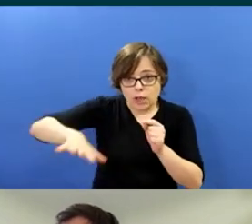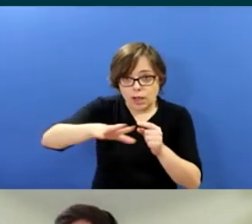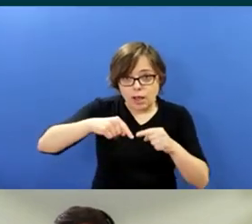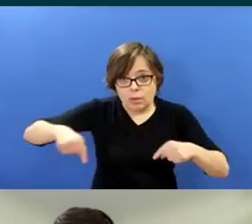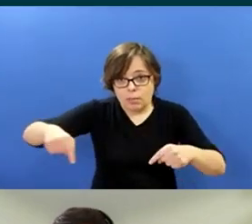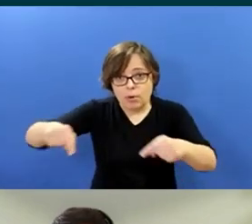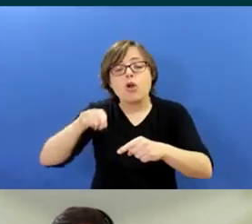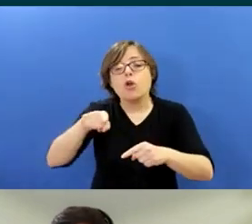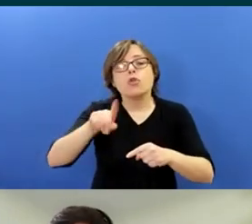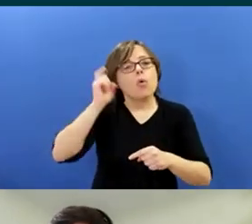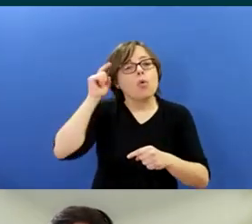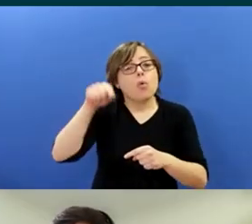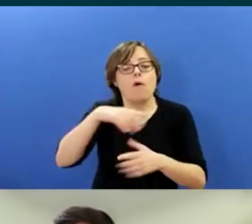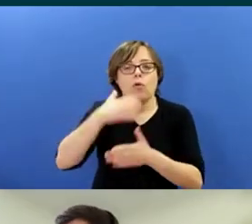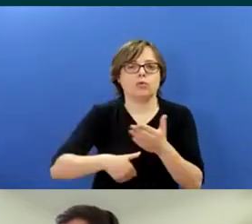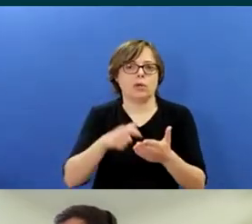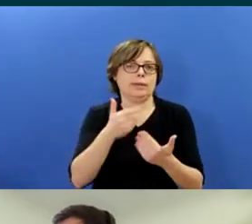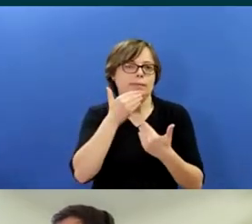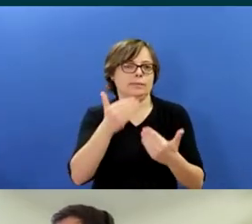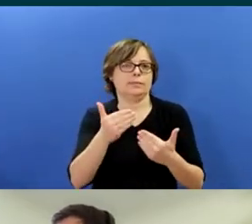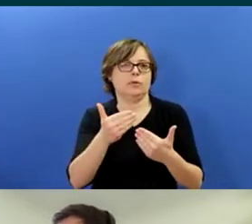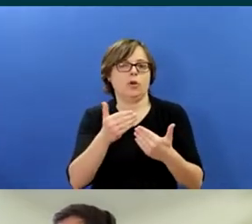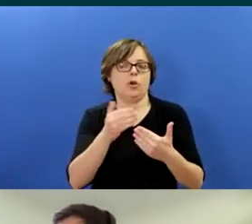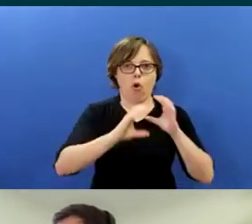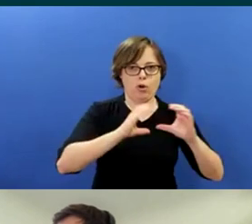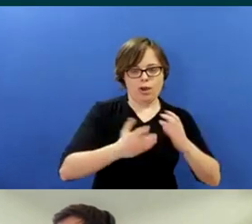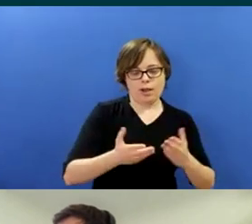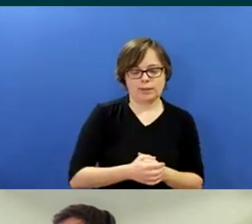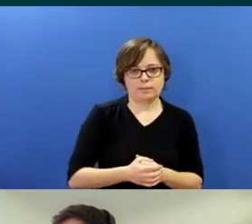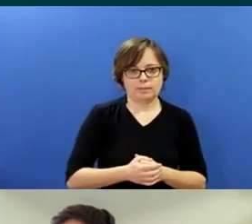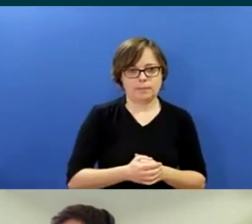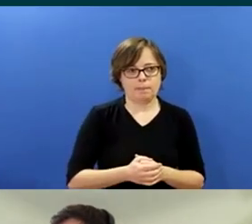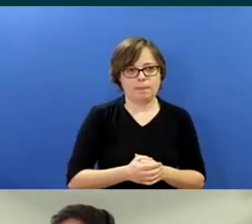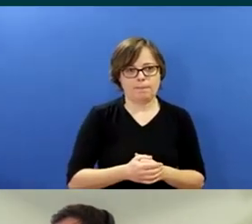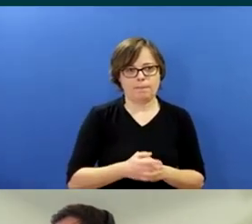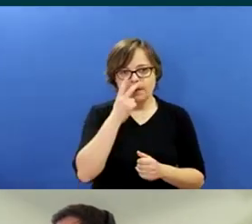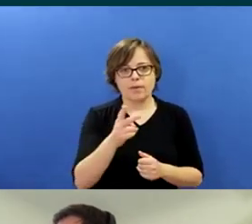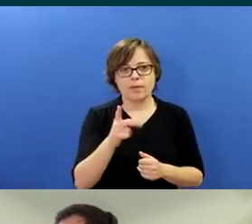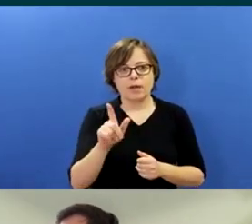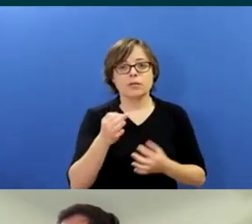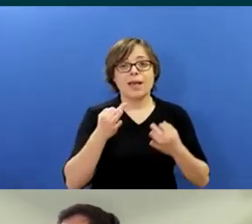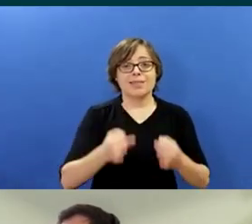You see the third event is currently being announced here.